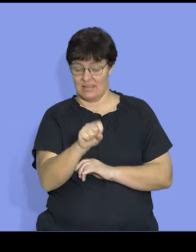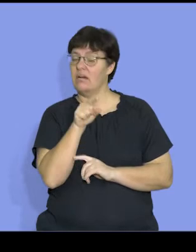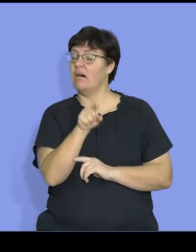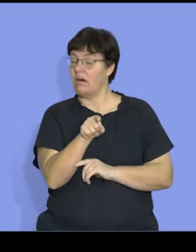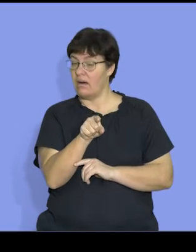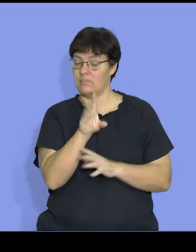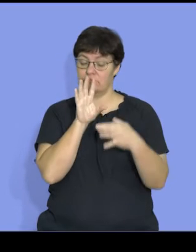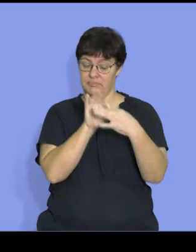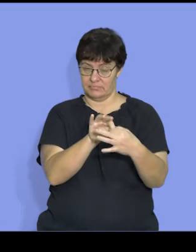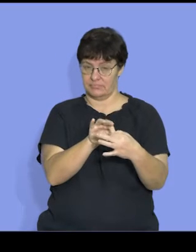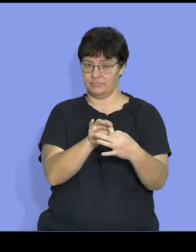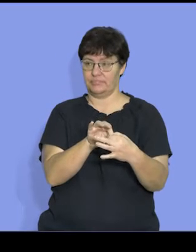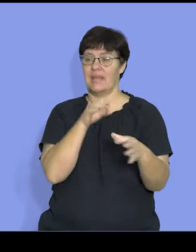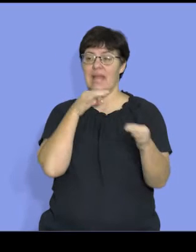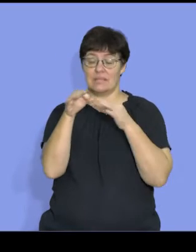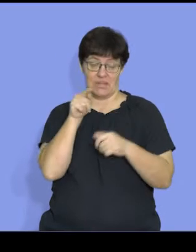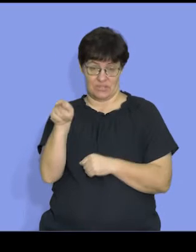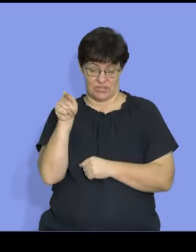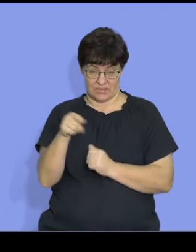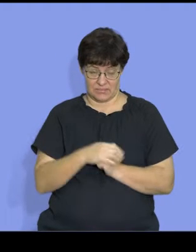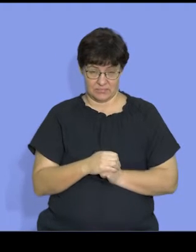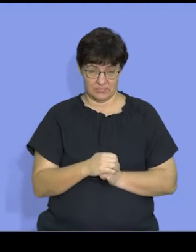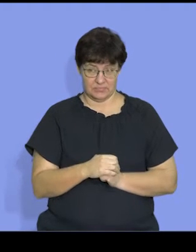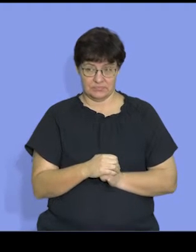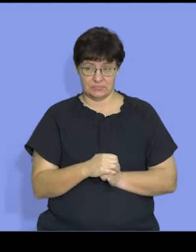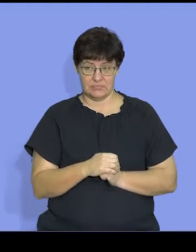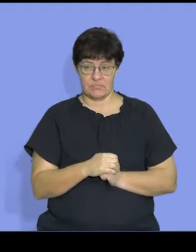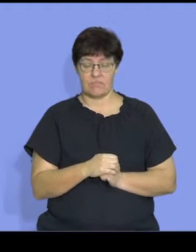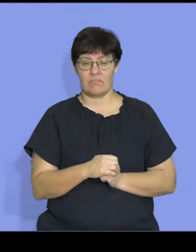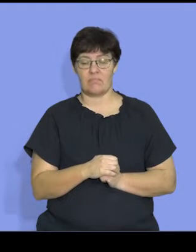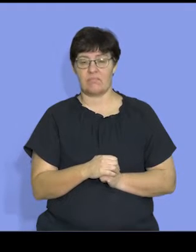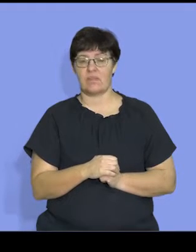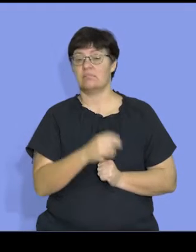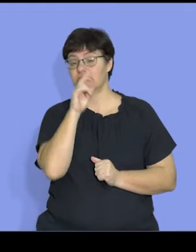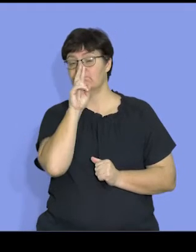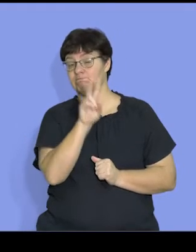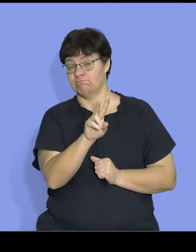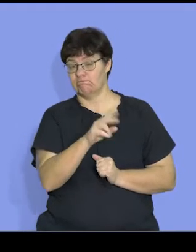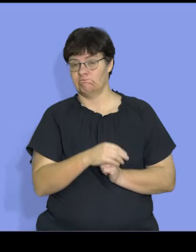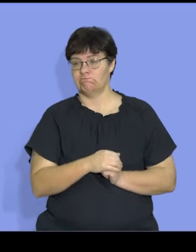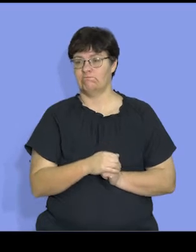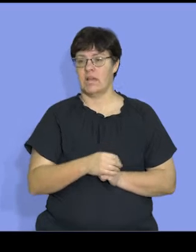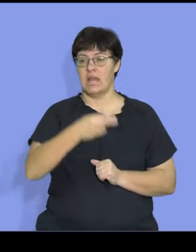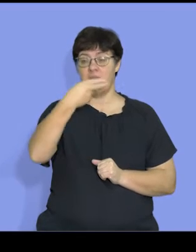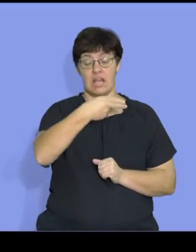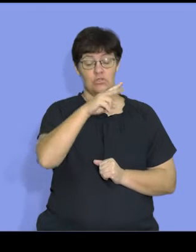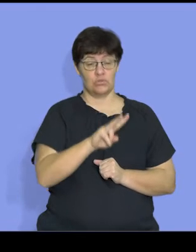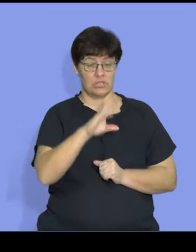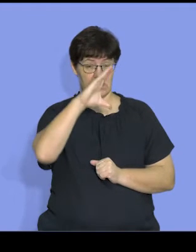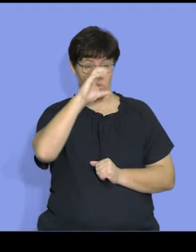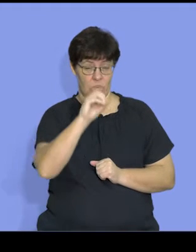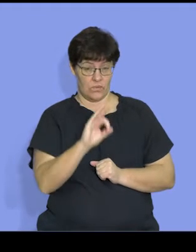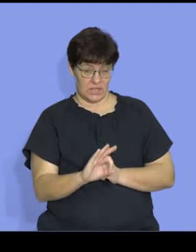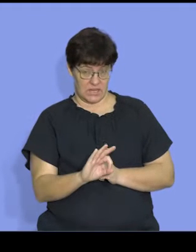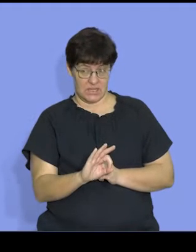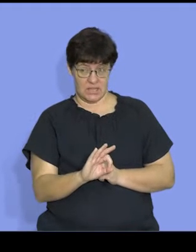to this description in terms of the Bronsted-Lowry theory. So if you look at carbonic acid, it acts